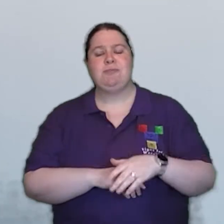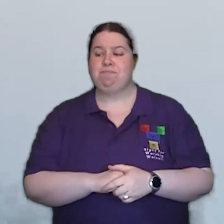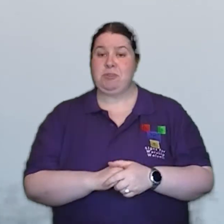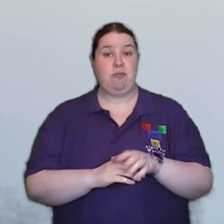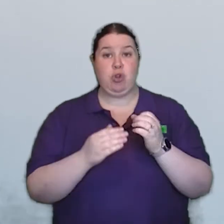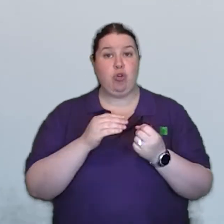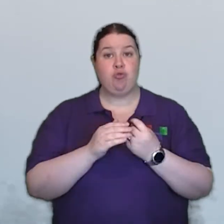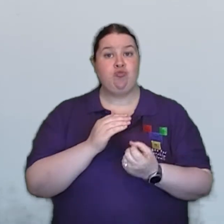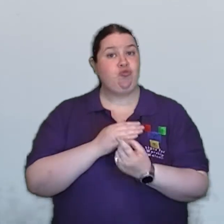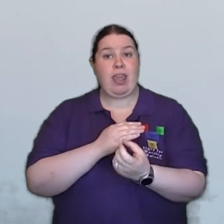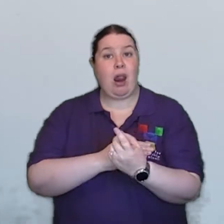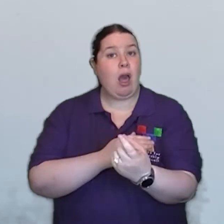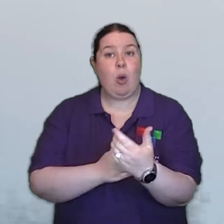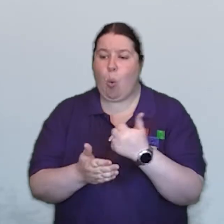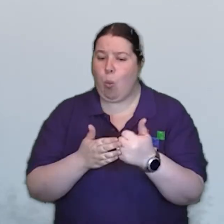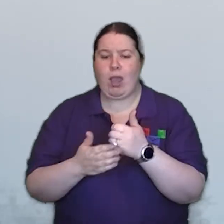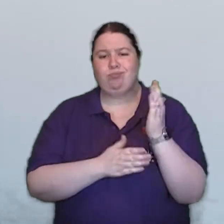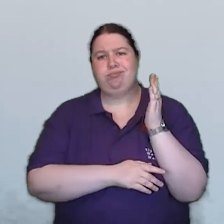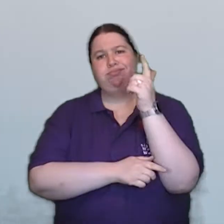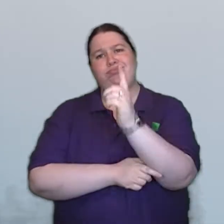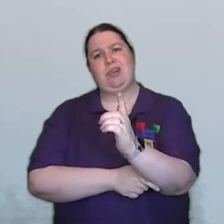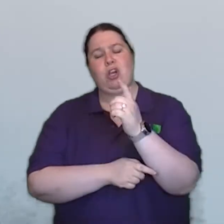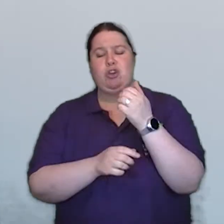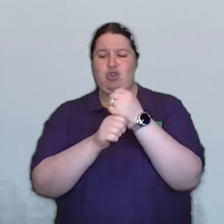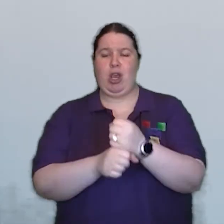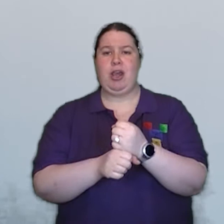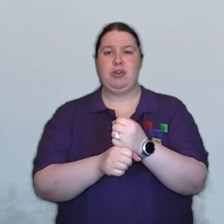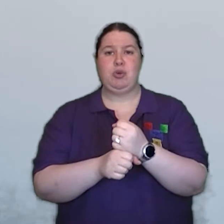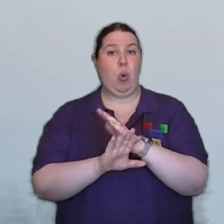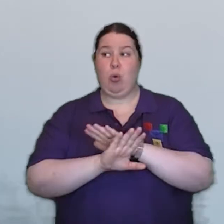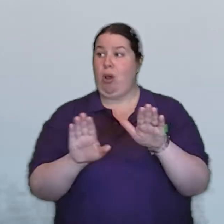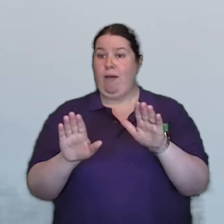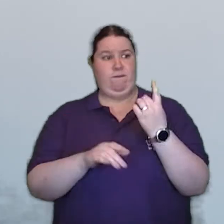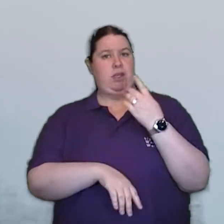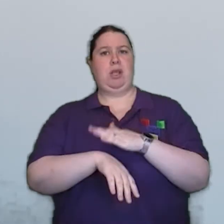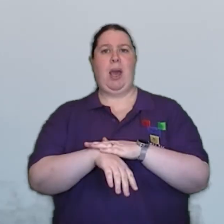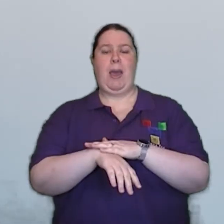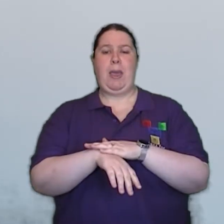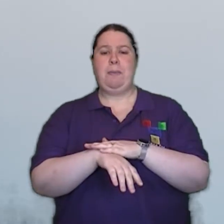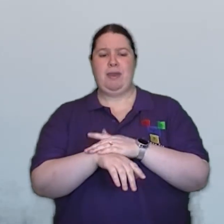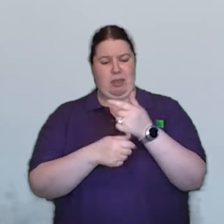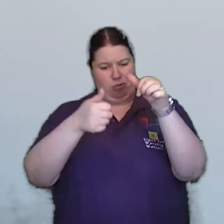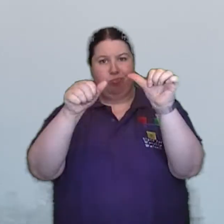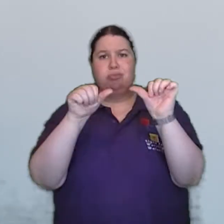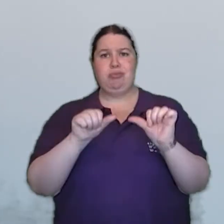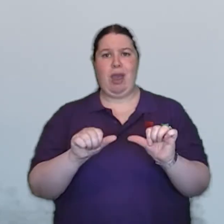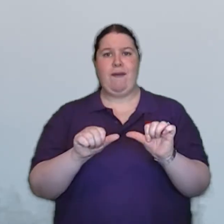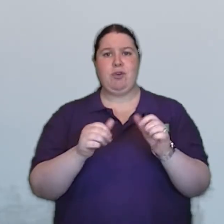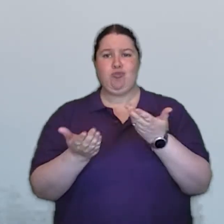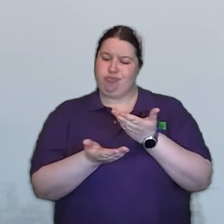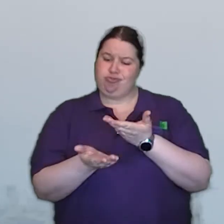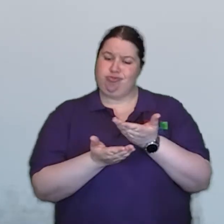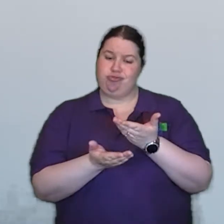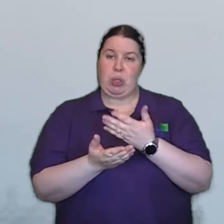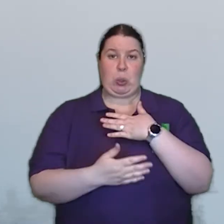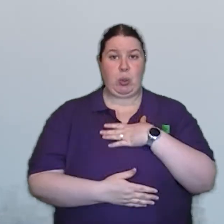So whether you regularly attend St Matthew's Church or not, please feel free to say hello in the chat, the live